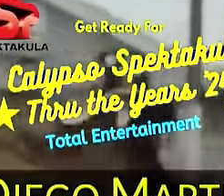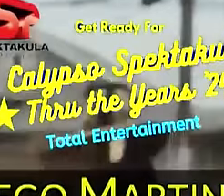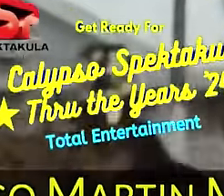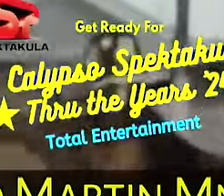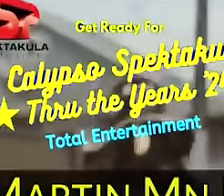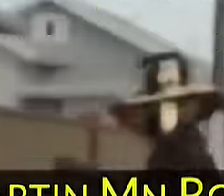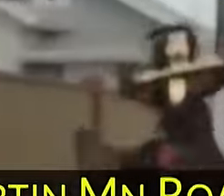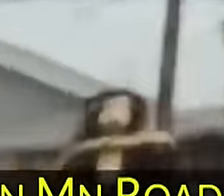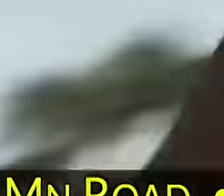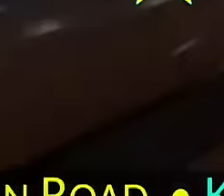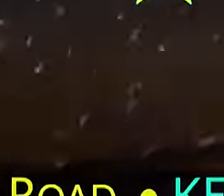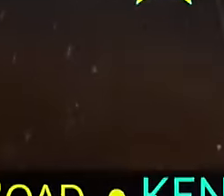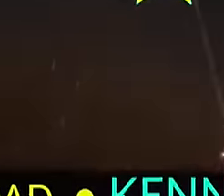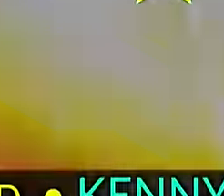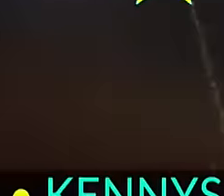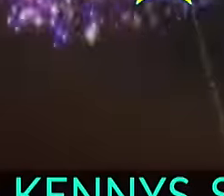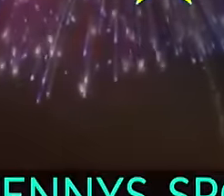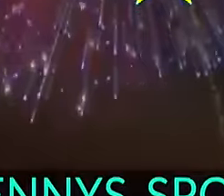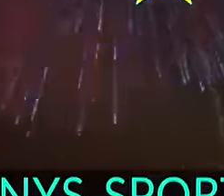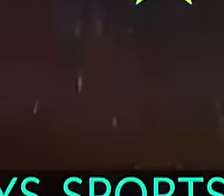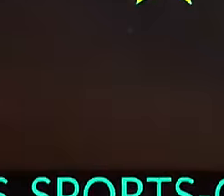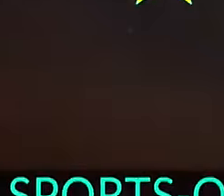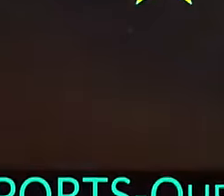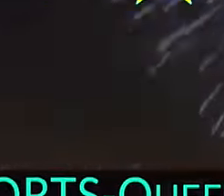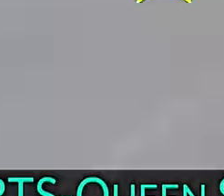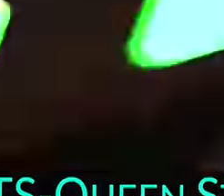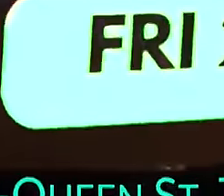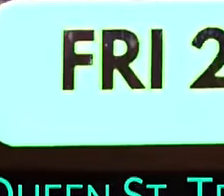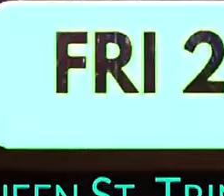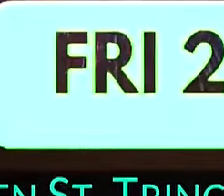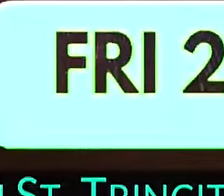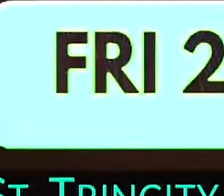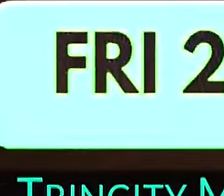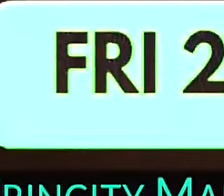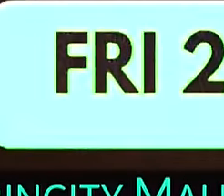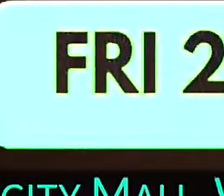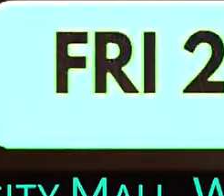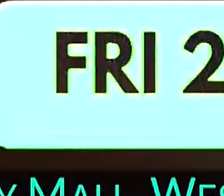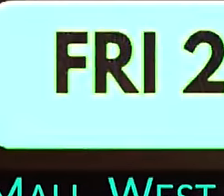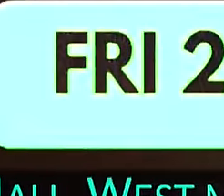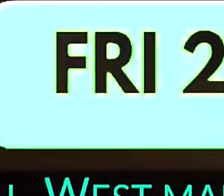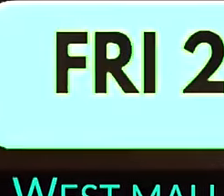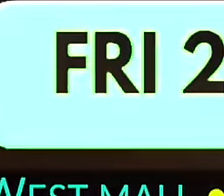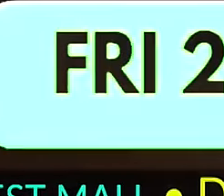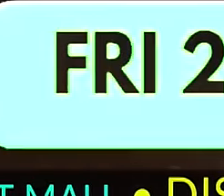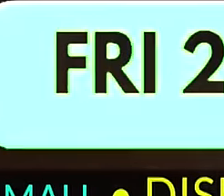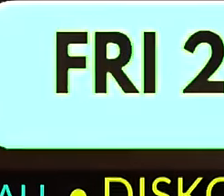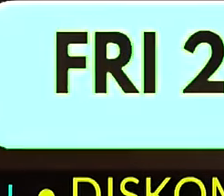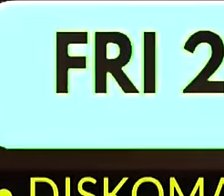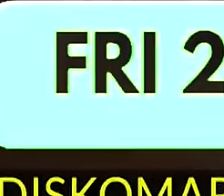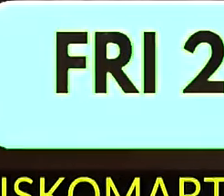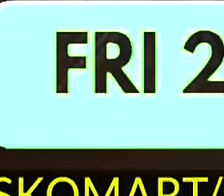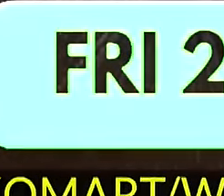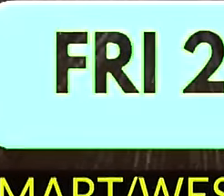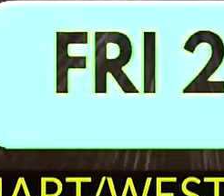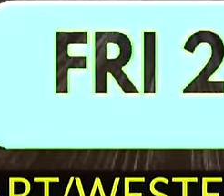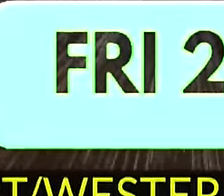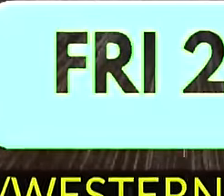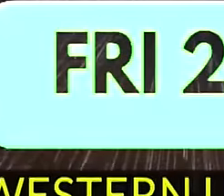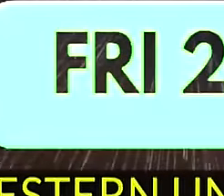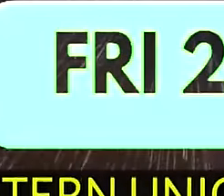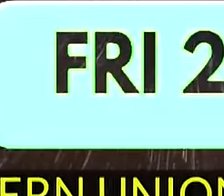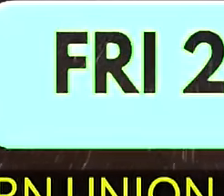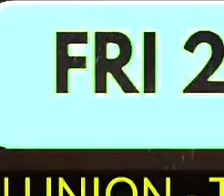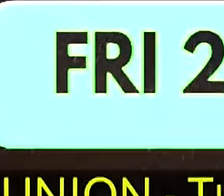So Spectacular! Premier night, Wednesday, 24 January, Napa. Saturday, January 27th, Sapa. Friday, February